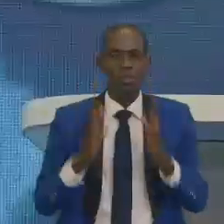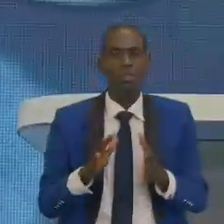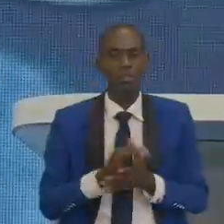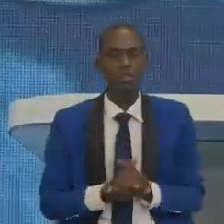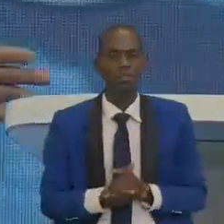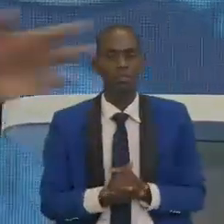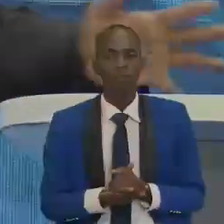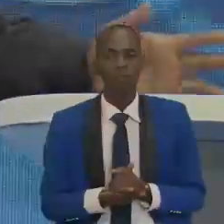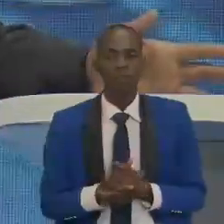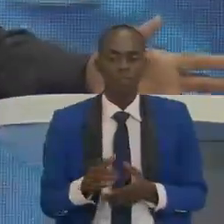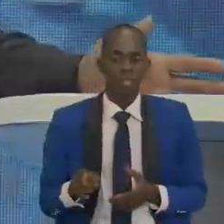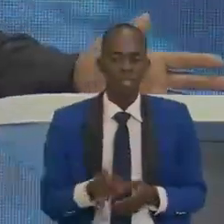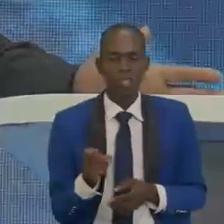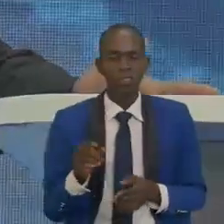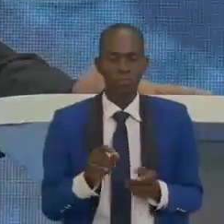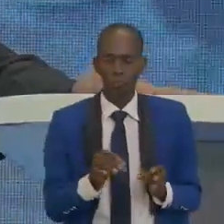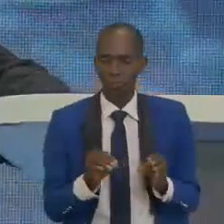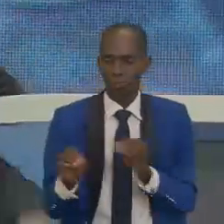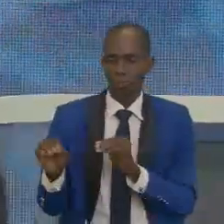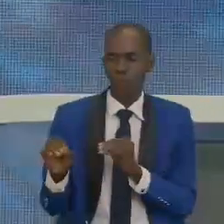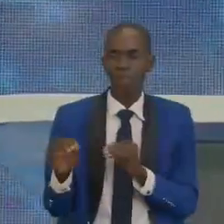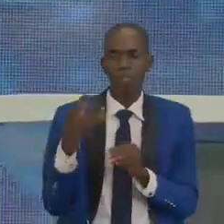They turn their eyes away.